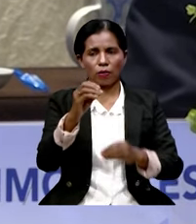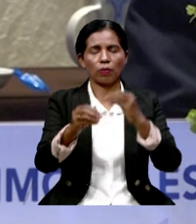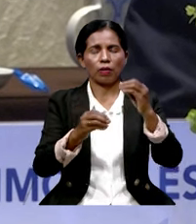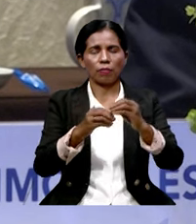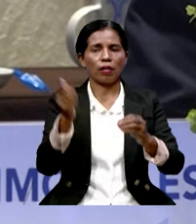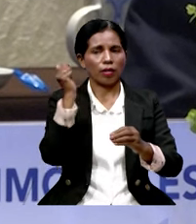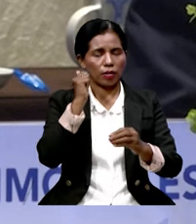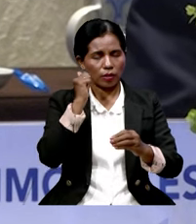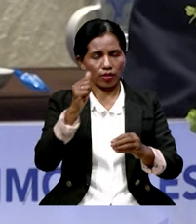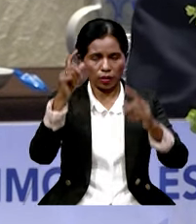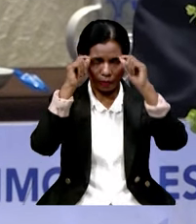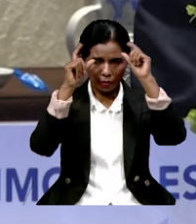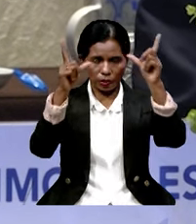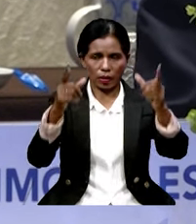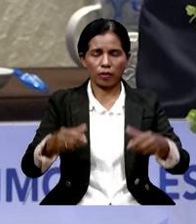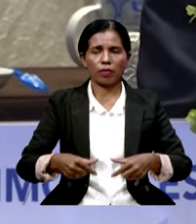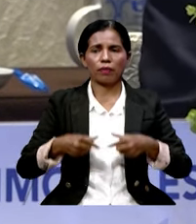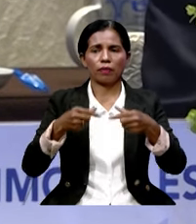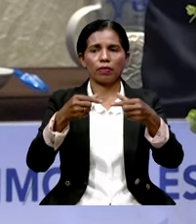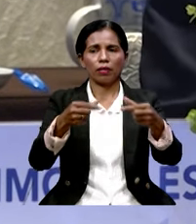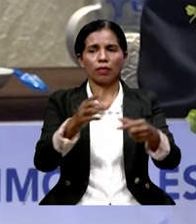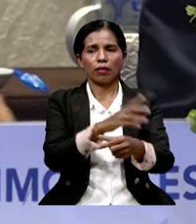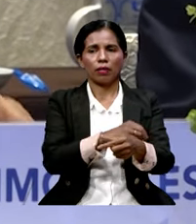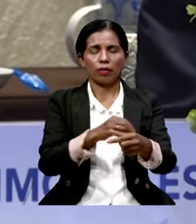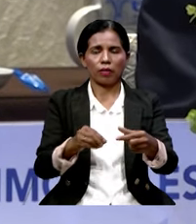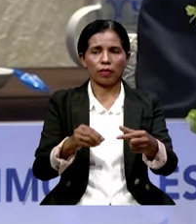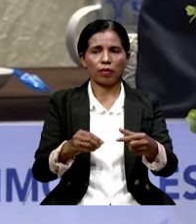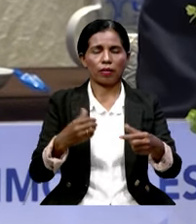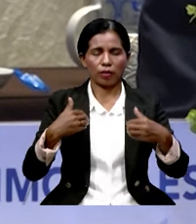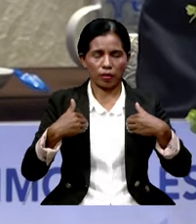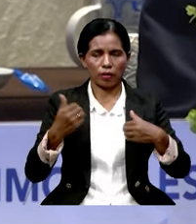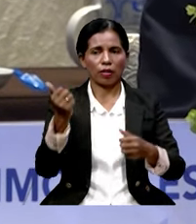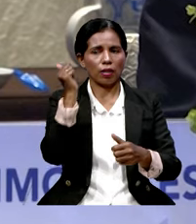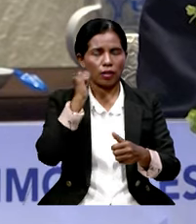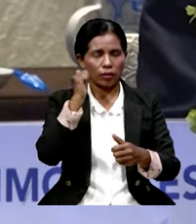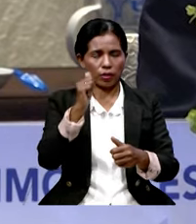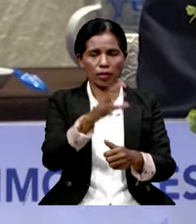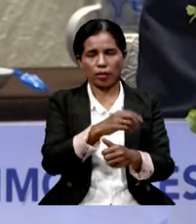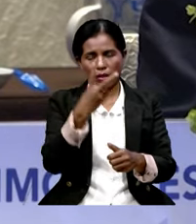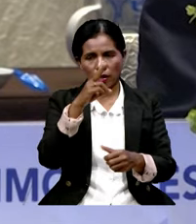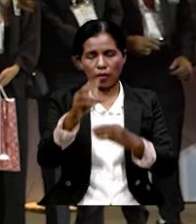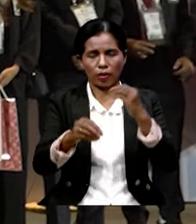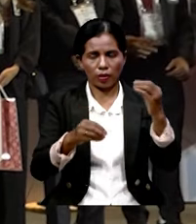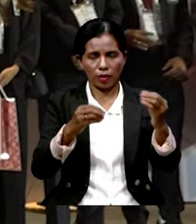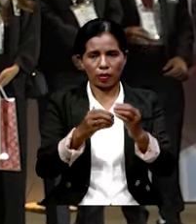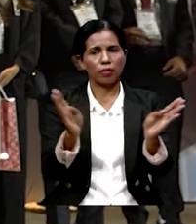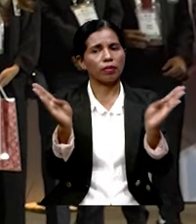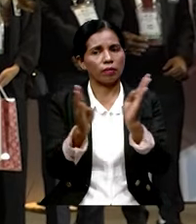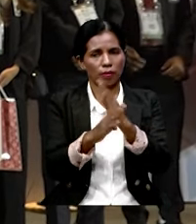Timor-Leste expressed its fully support of the ASEAN agreement of